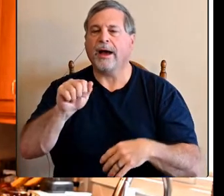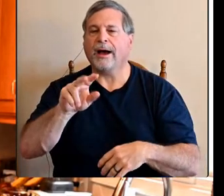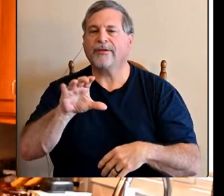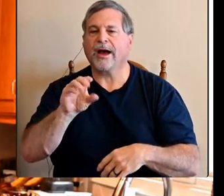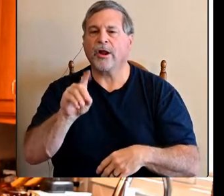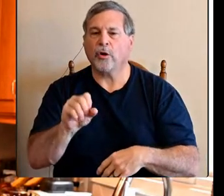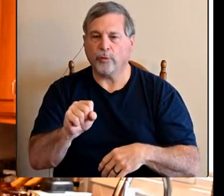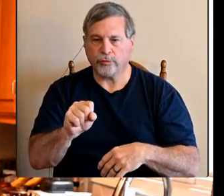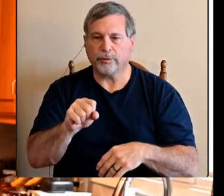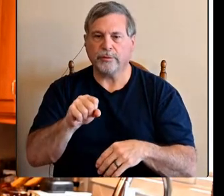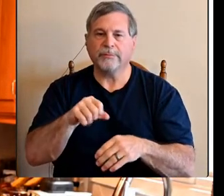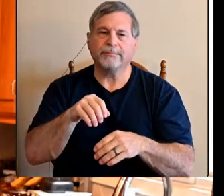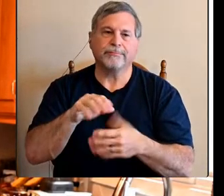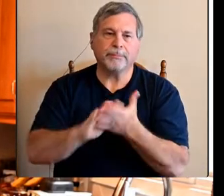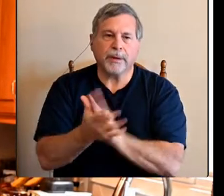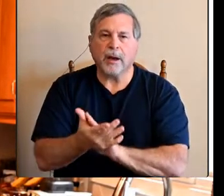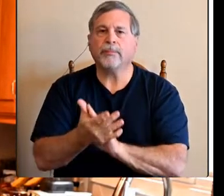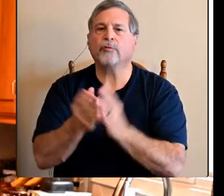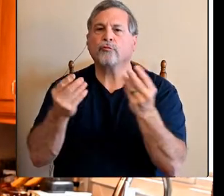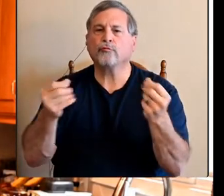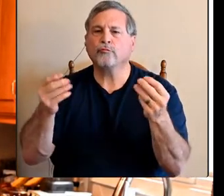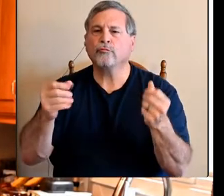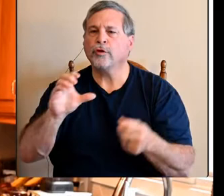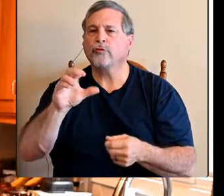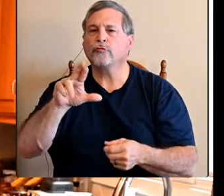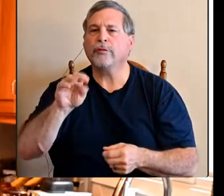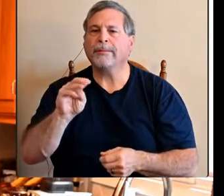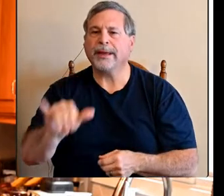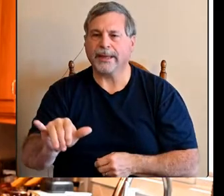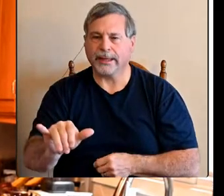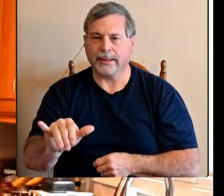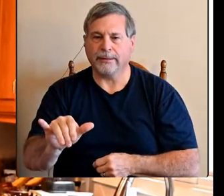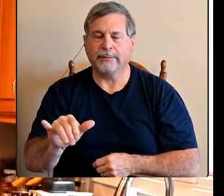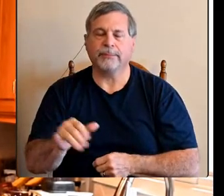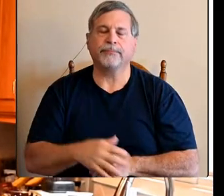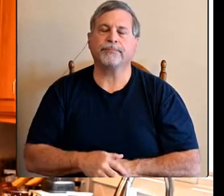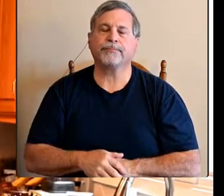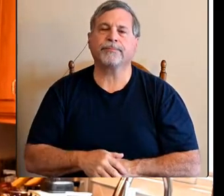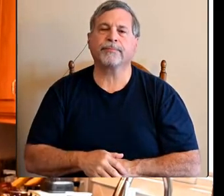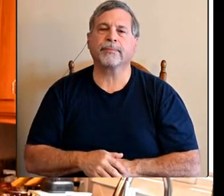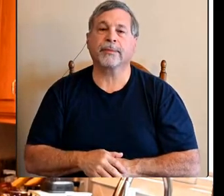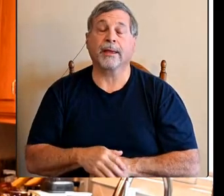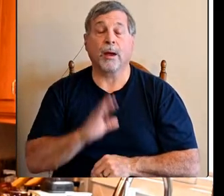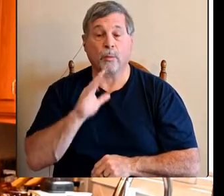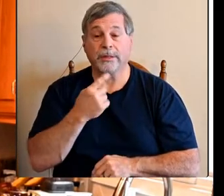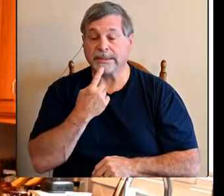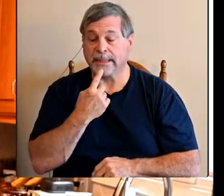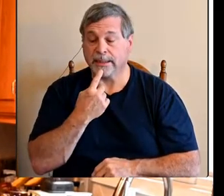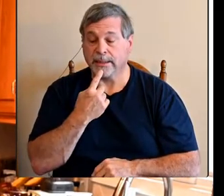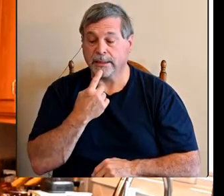avocados into a creamy state as opposed to being just big blocks of avocado I will say